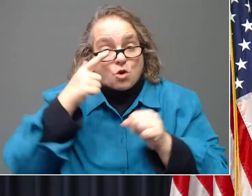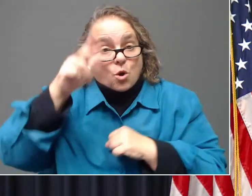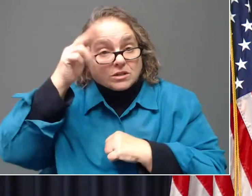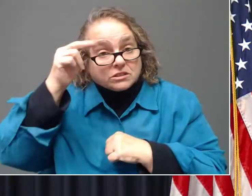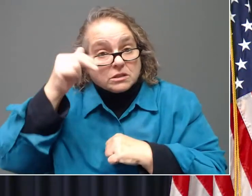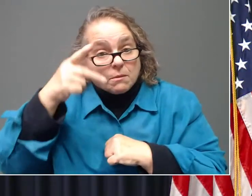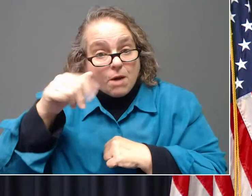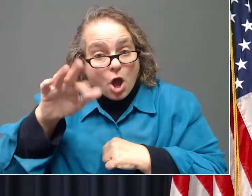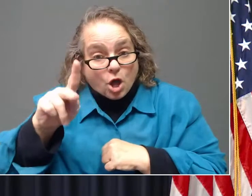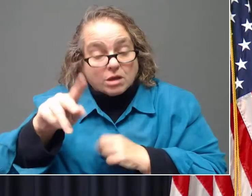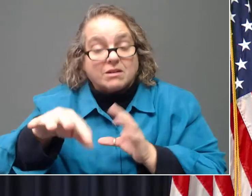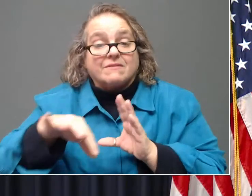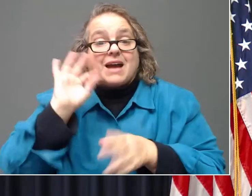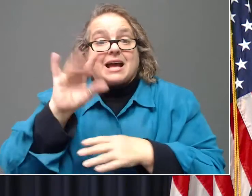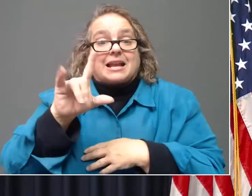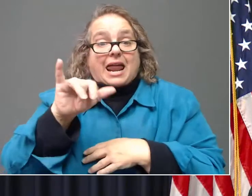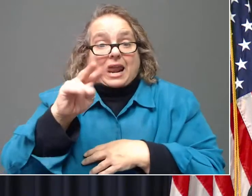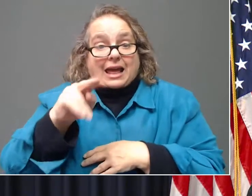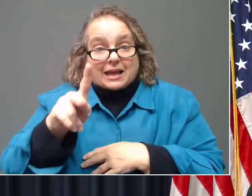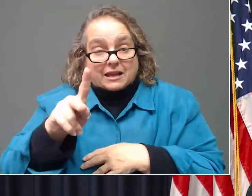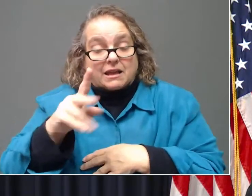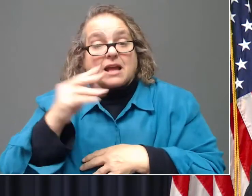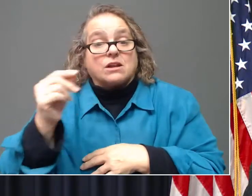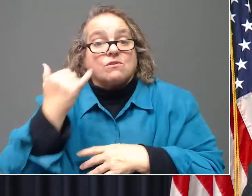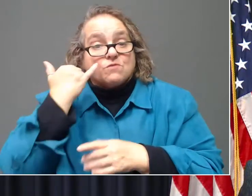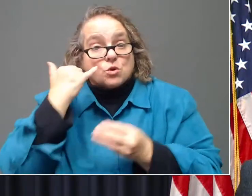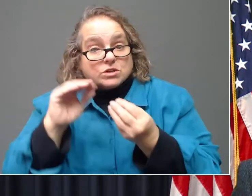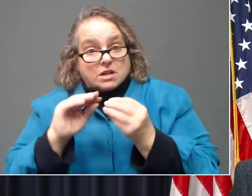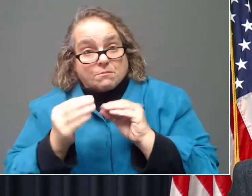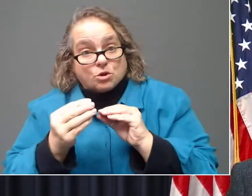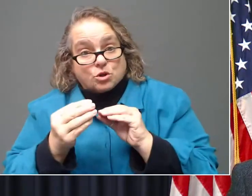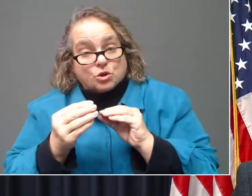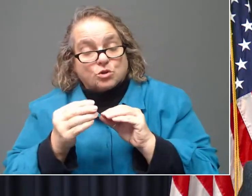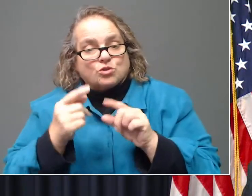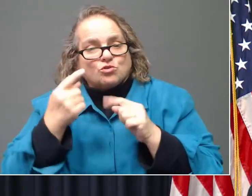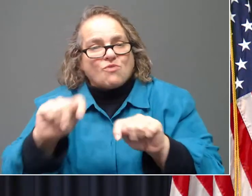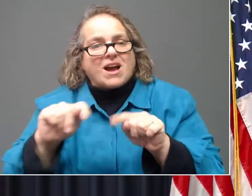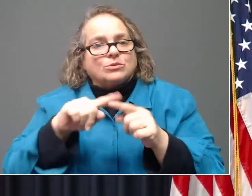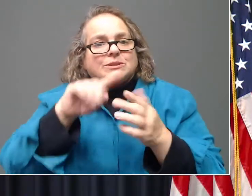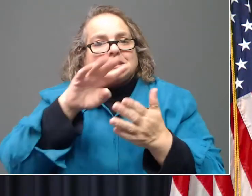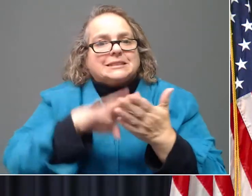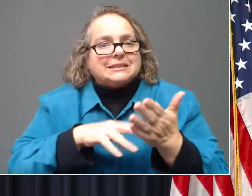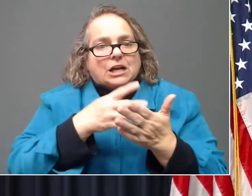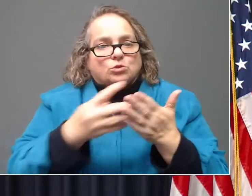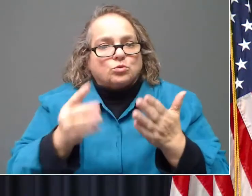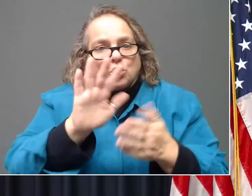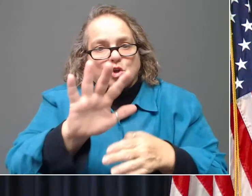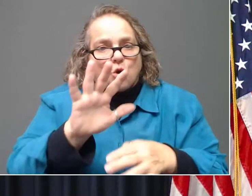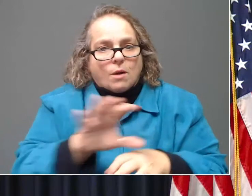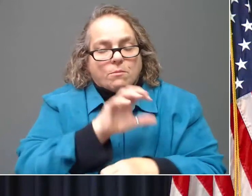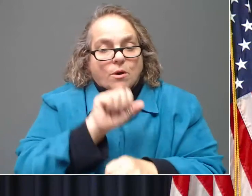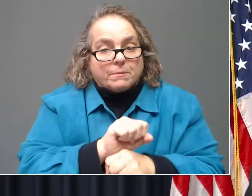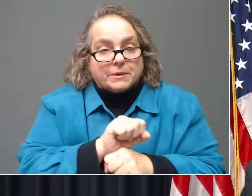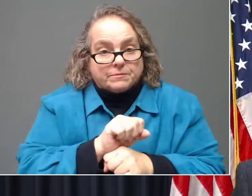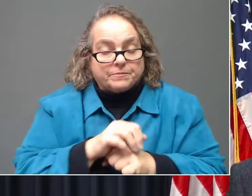link and a phone number to try to schedule your appointment. Now, in wrapping things